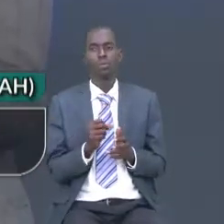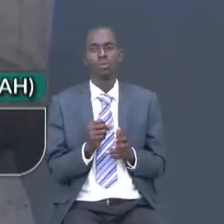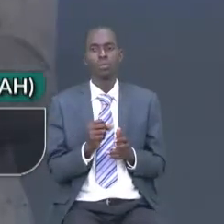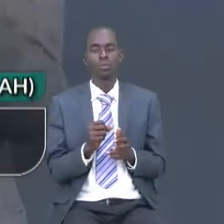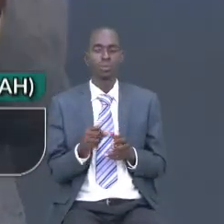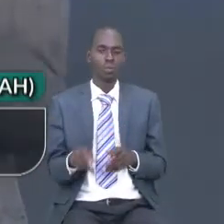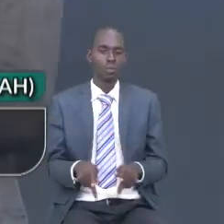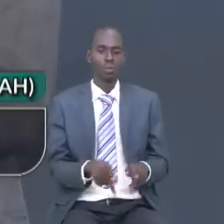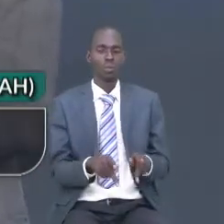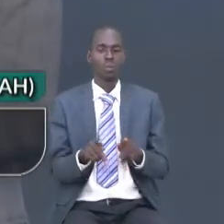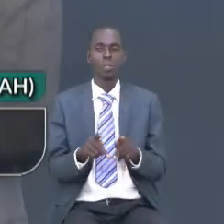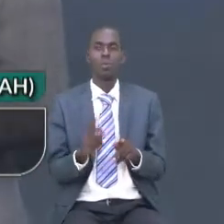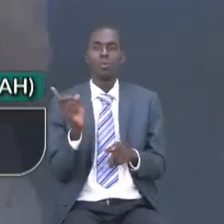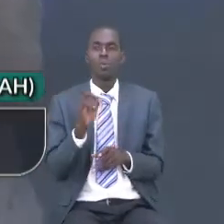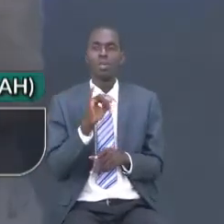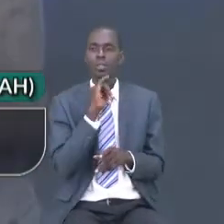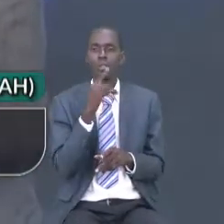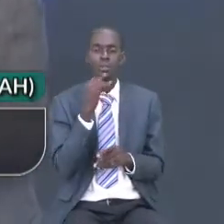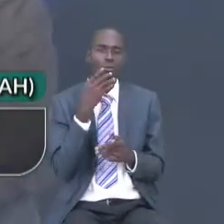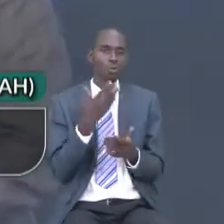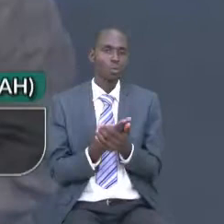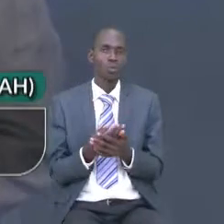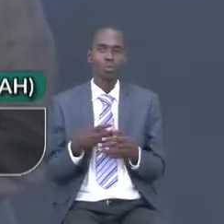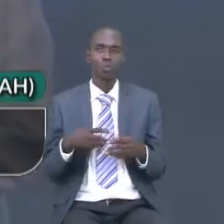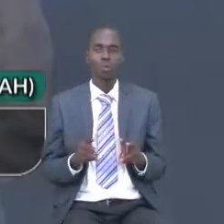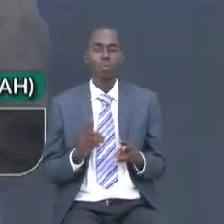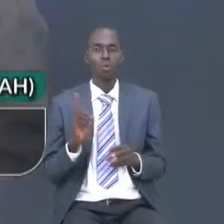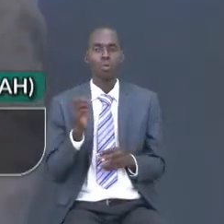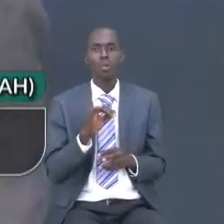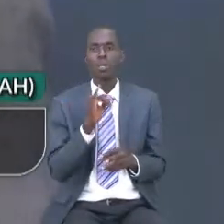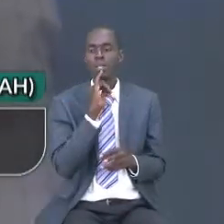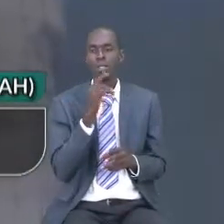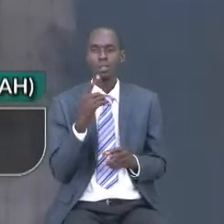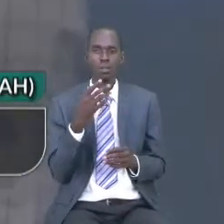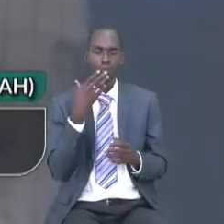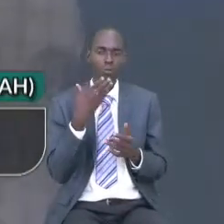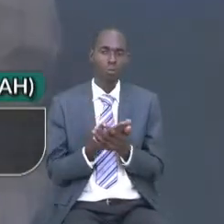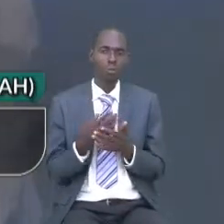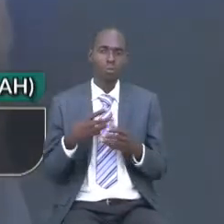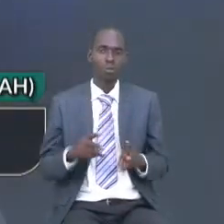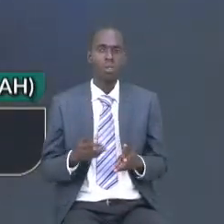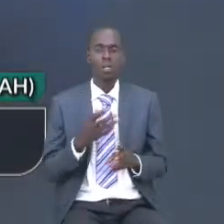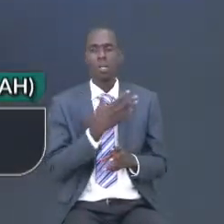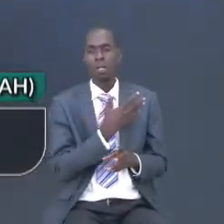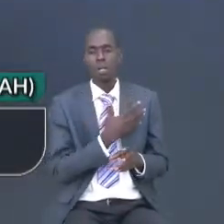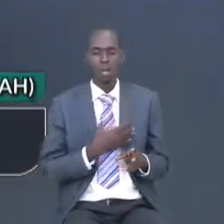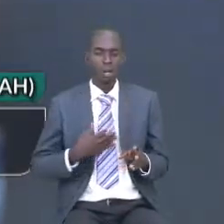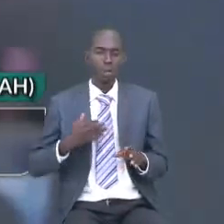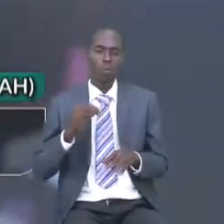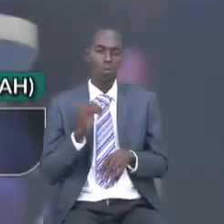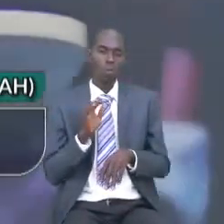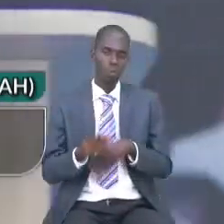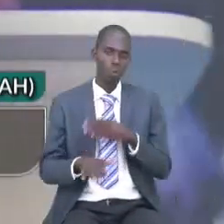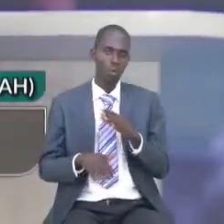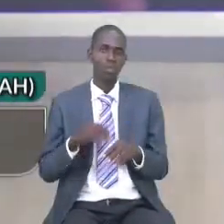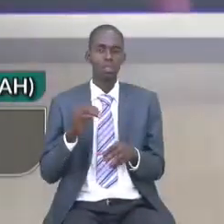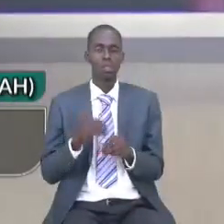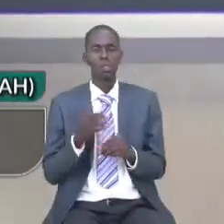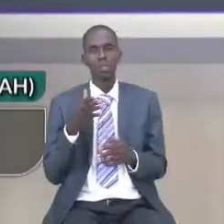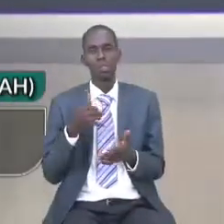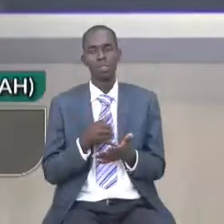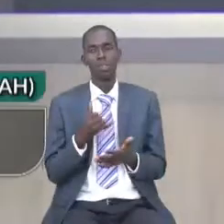way? Where is the good way? Where is the good way? And walk therein.